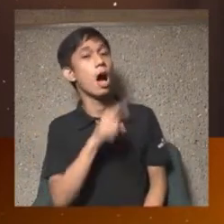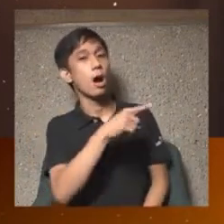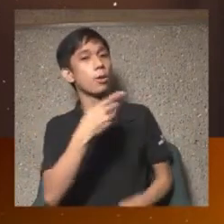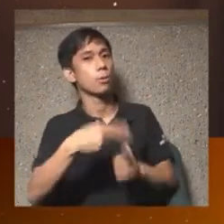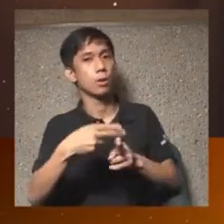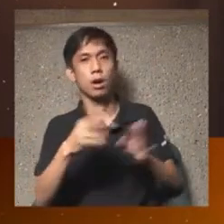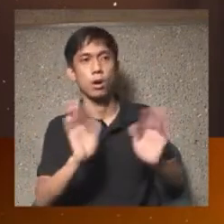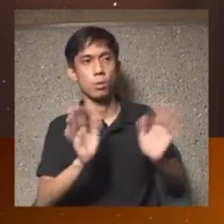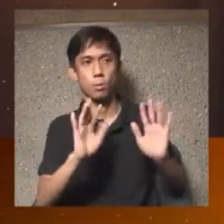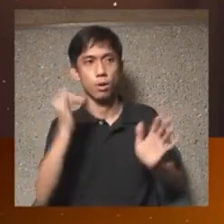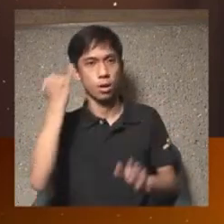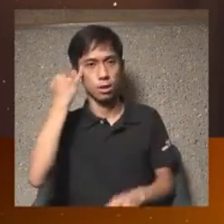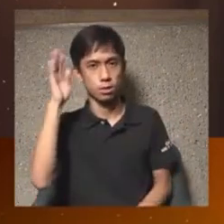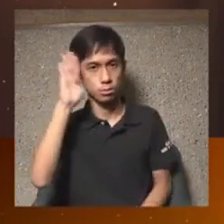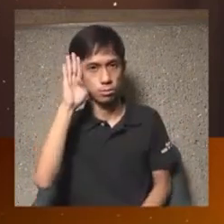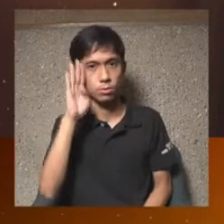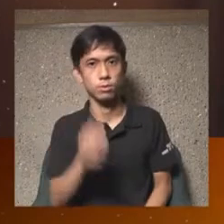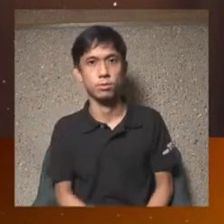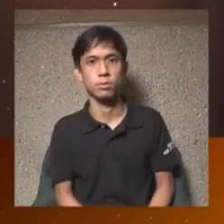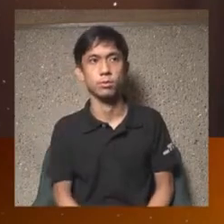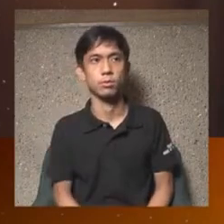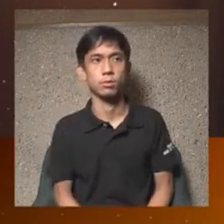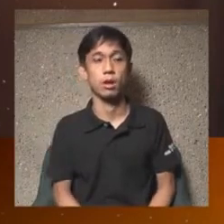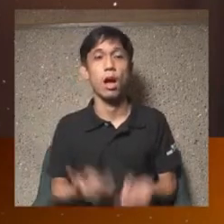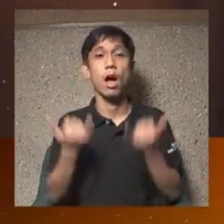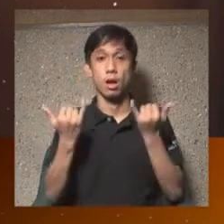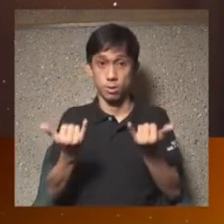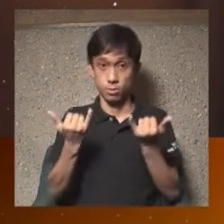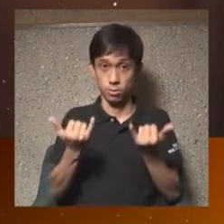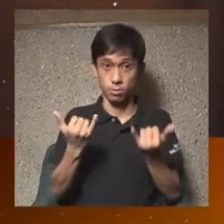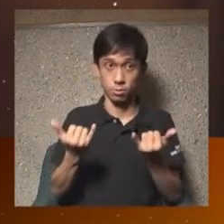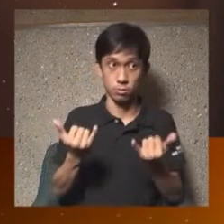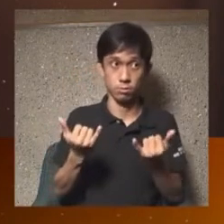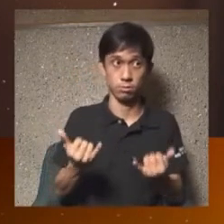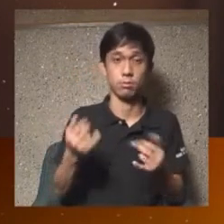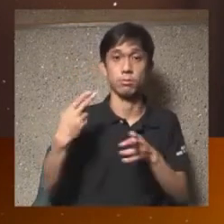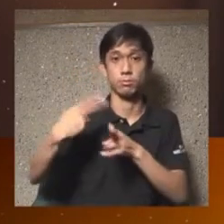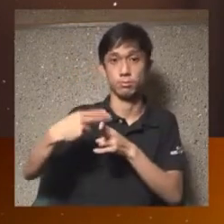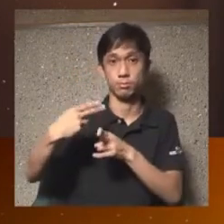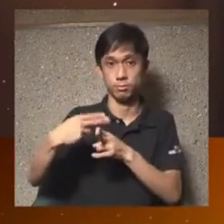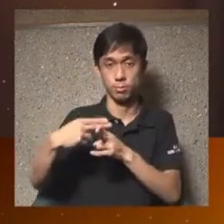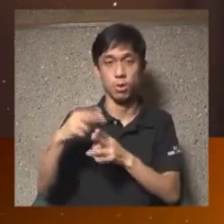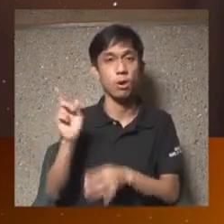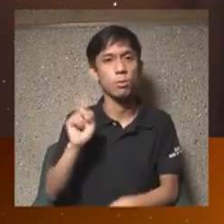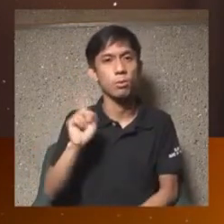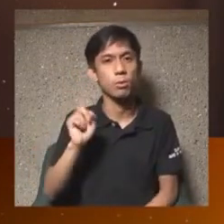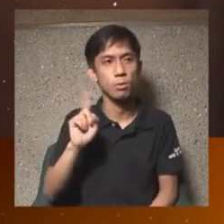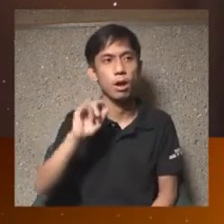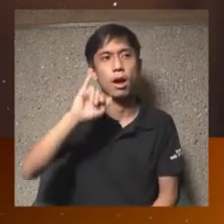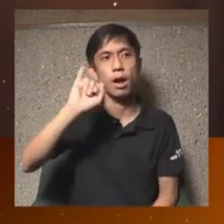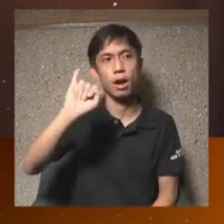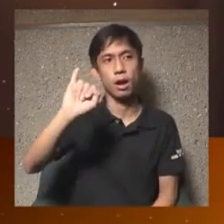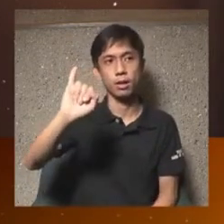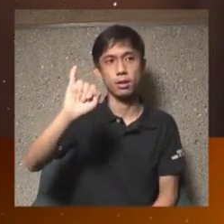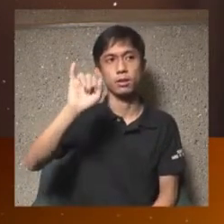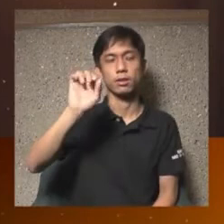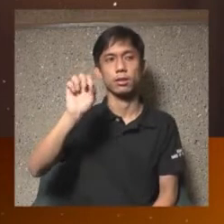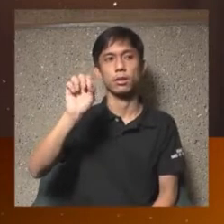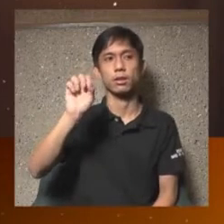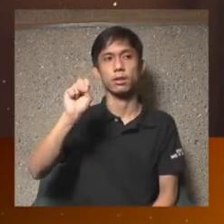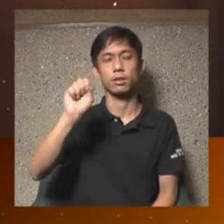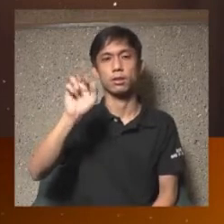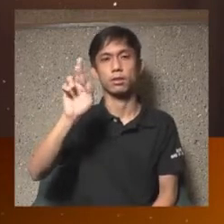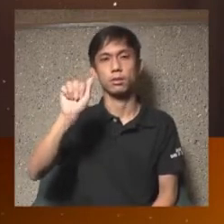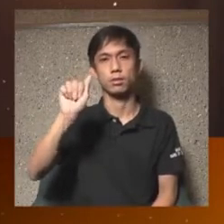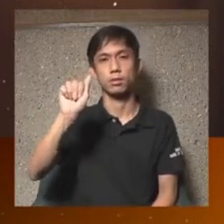him. From now on, you will be called Israel, because you have fought with God and